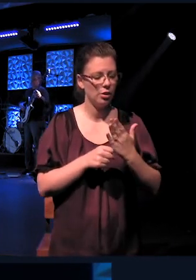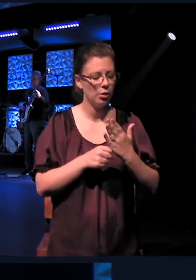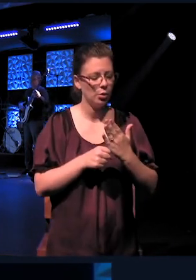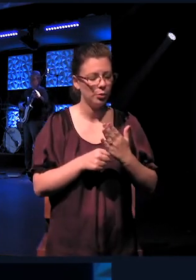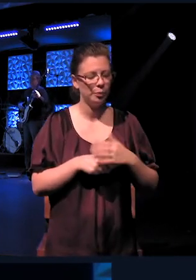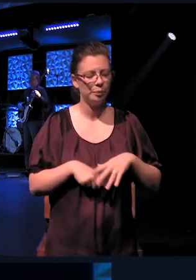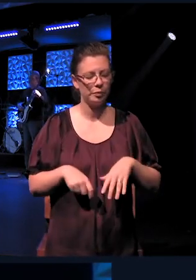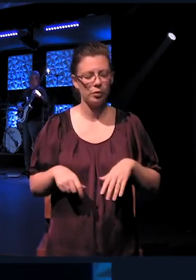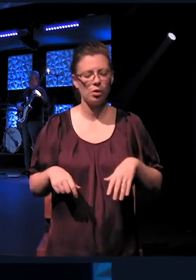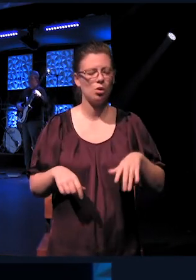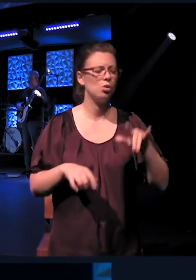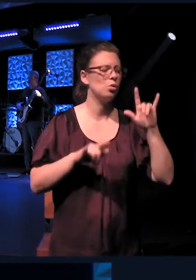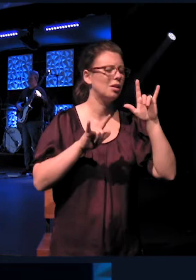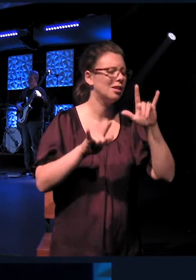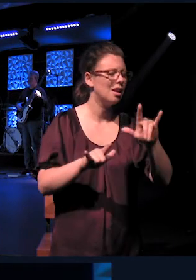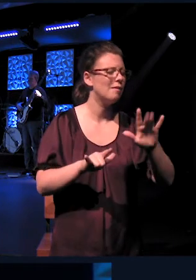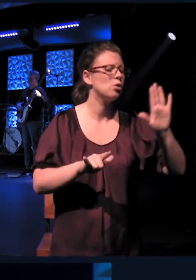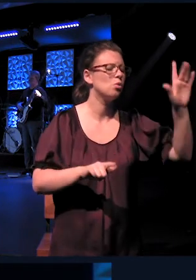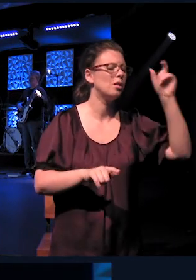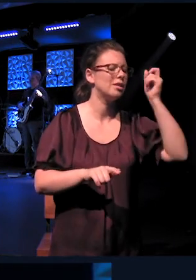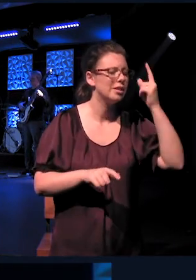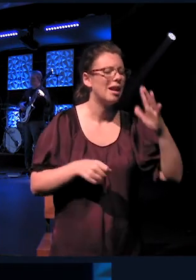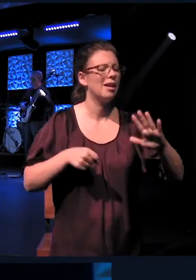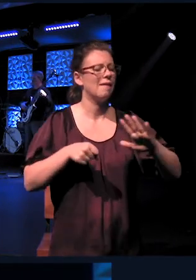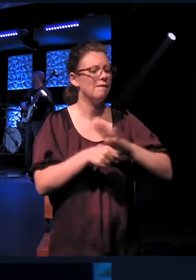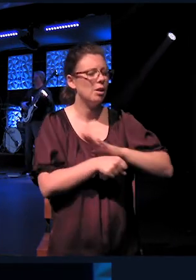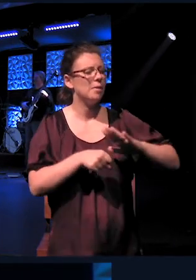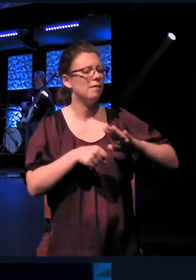with your love, with your understanding.